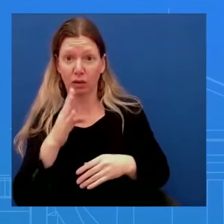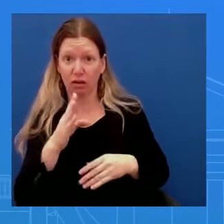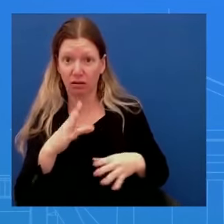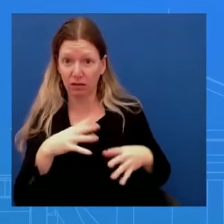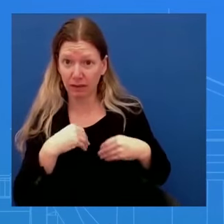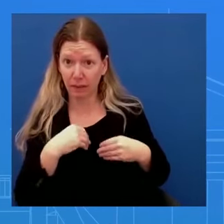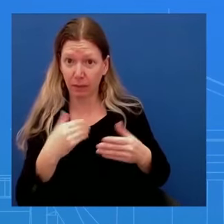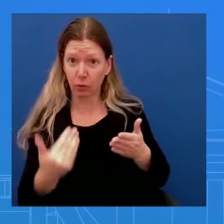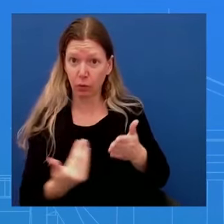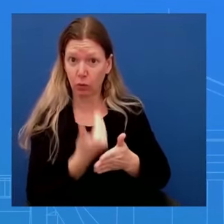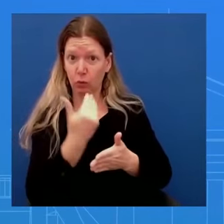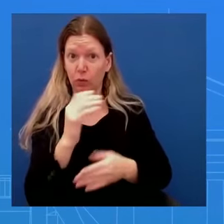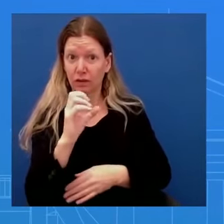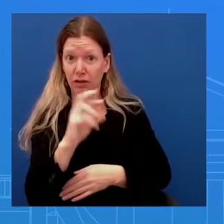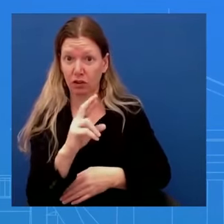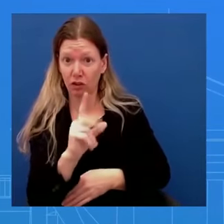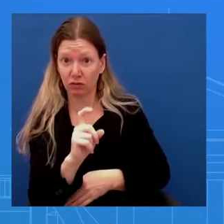into